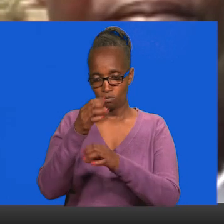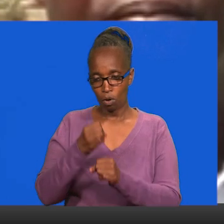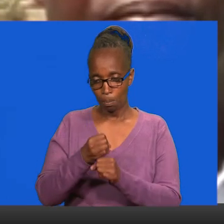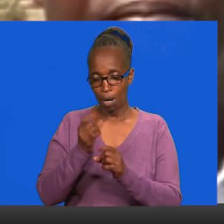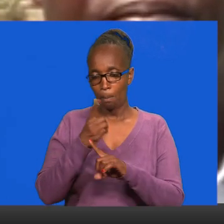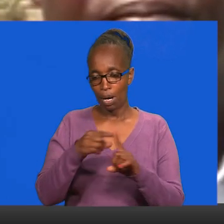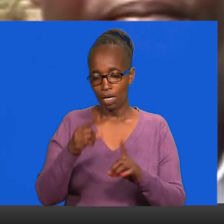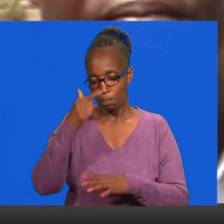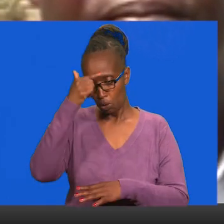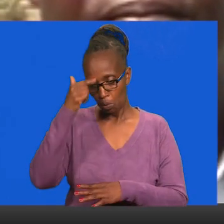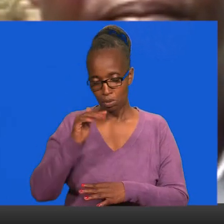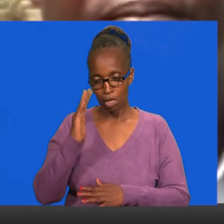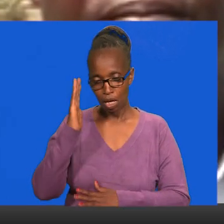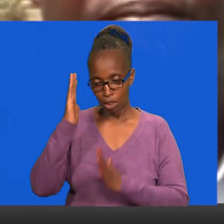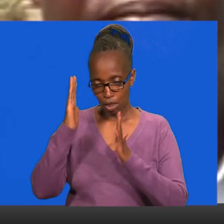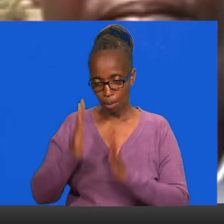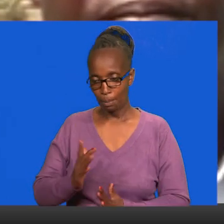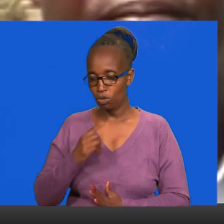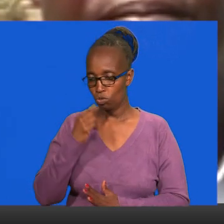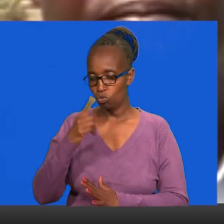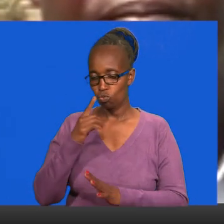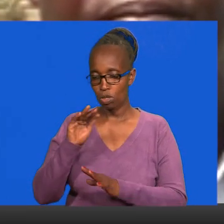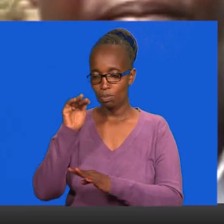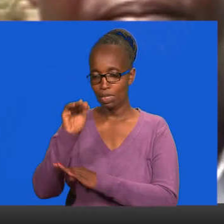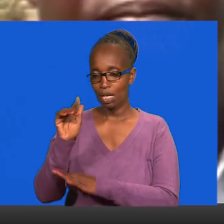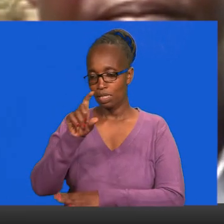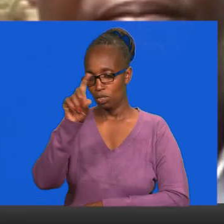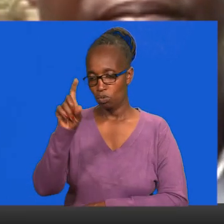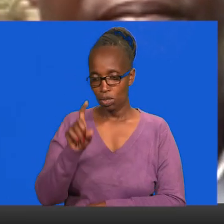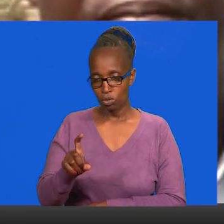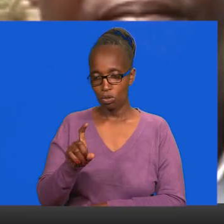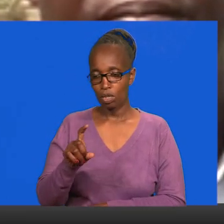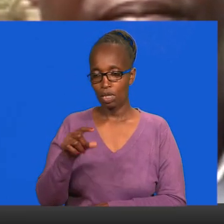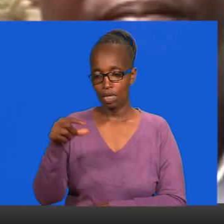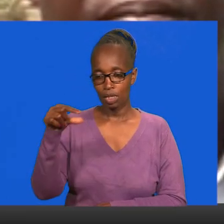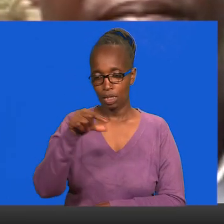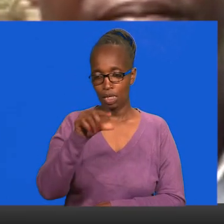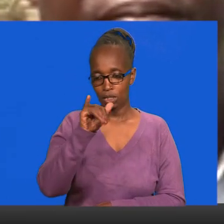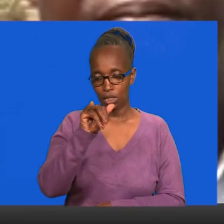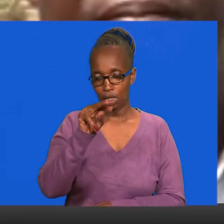of negligence, because the consultant, obstetric and a